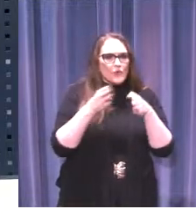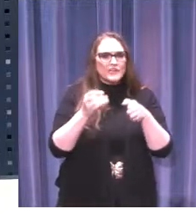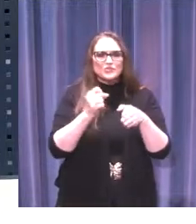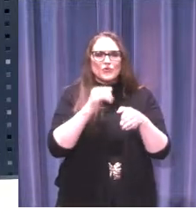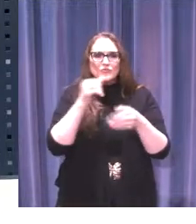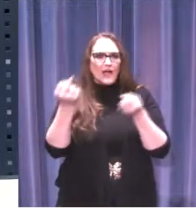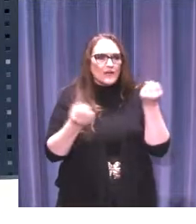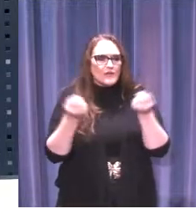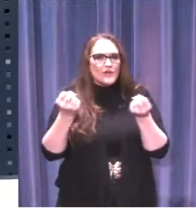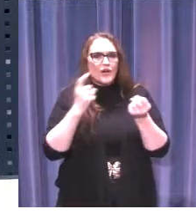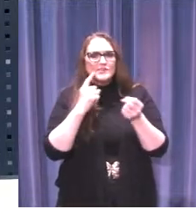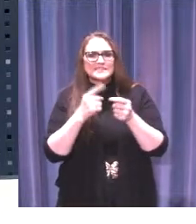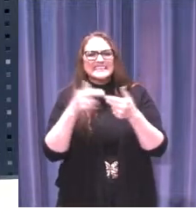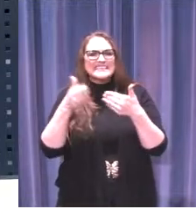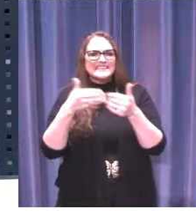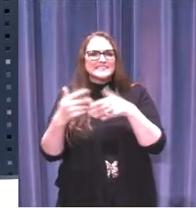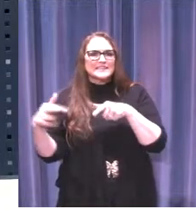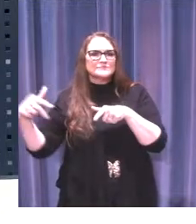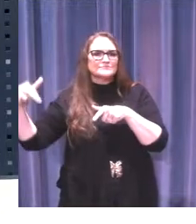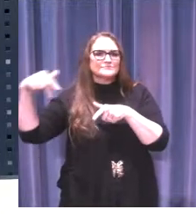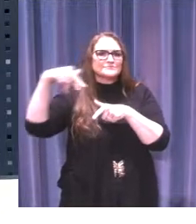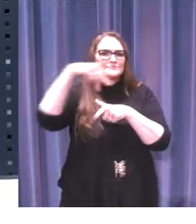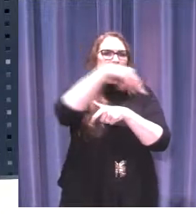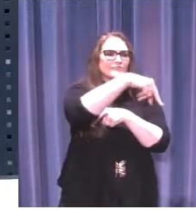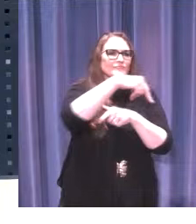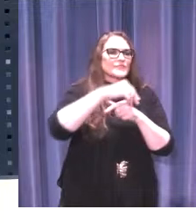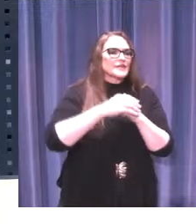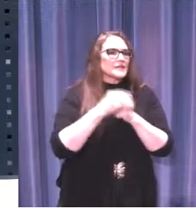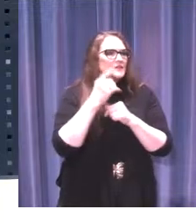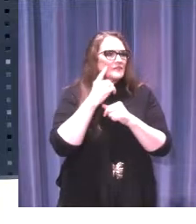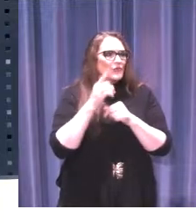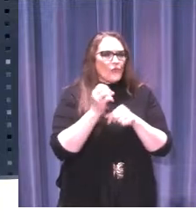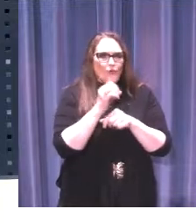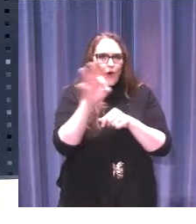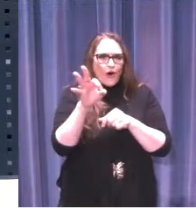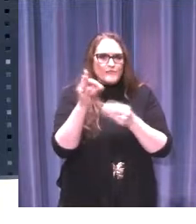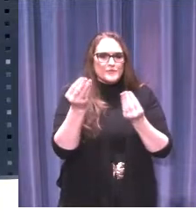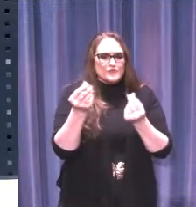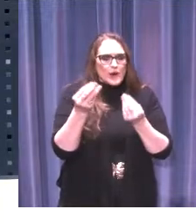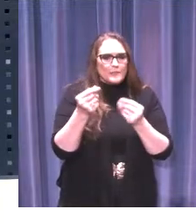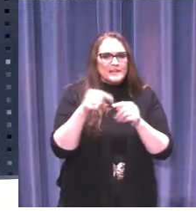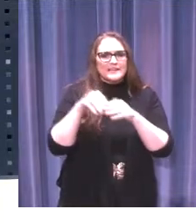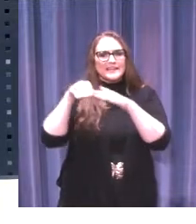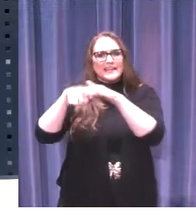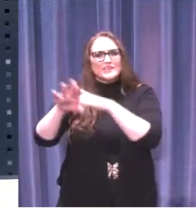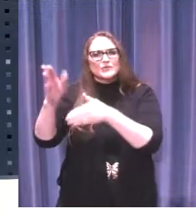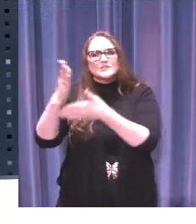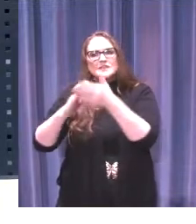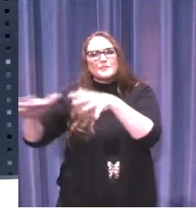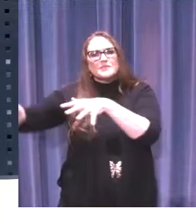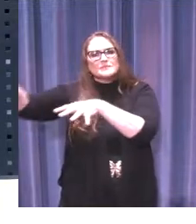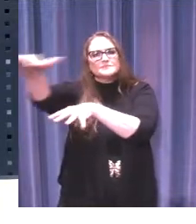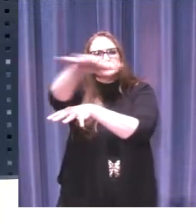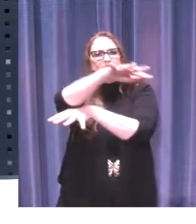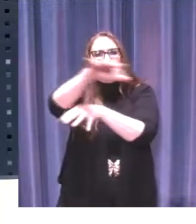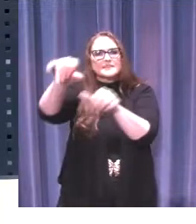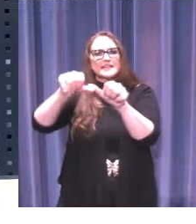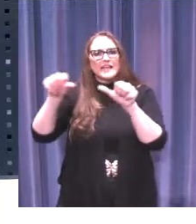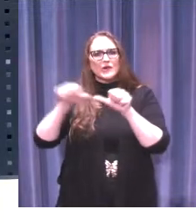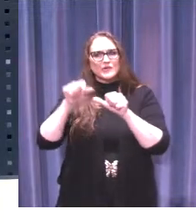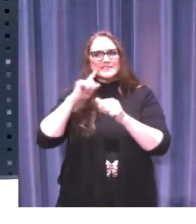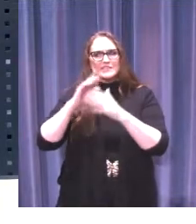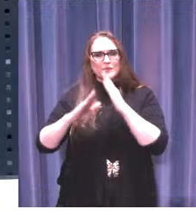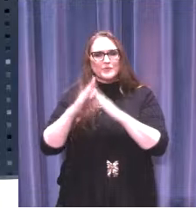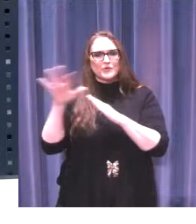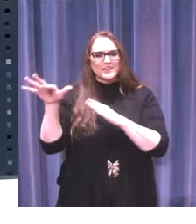can easily cross off of the Mott property into some of the surrounding areas in the community,